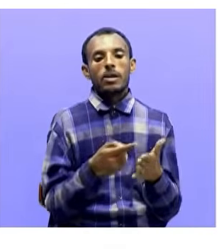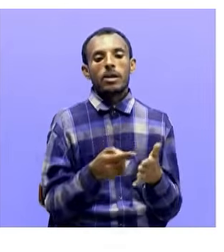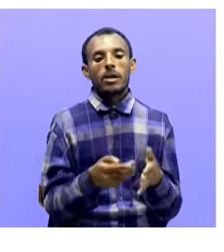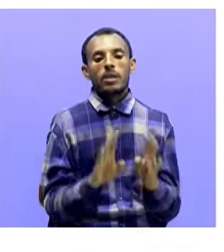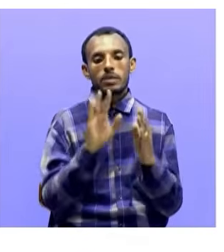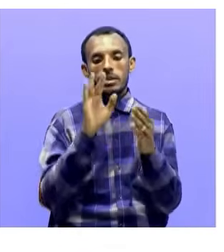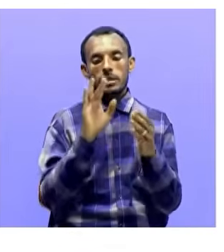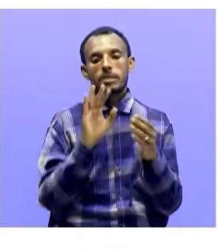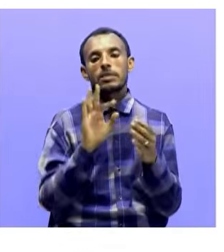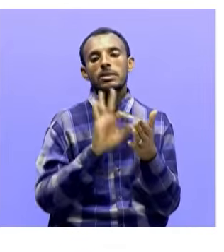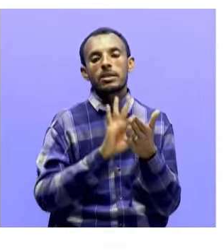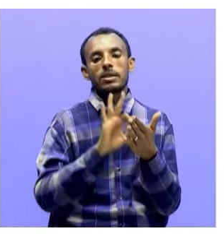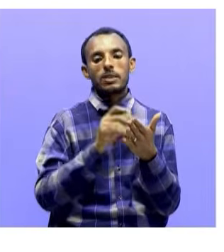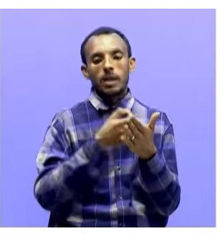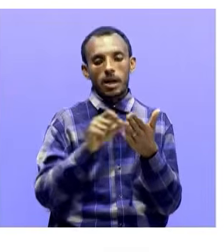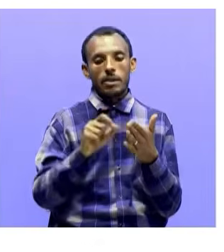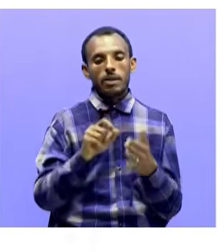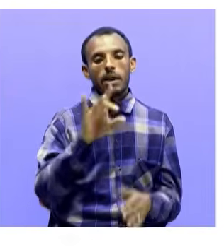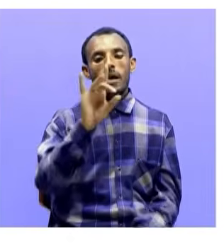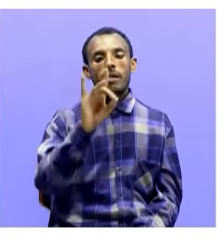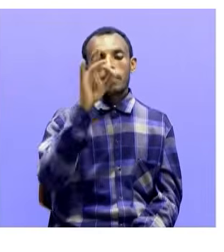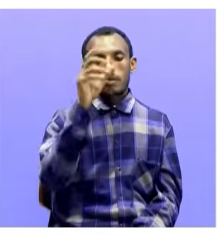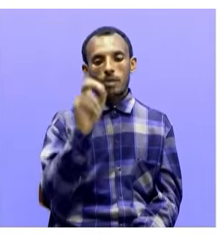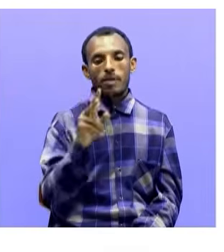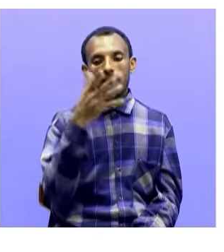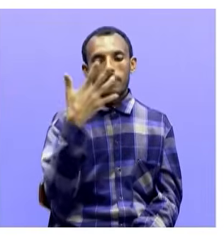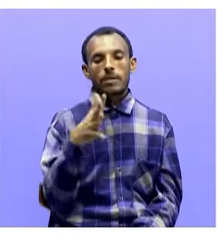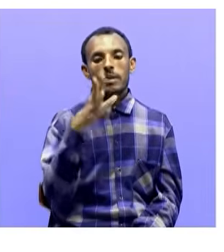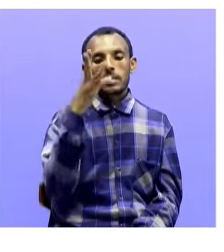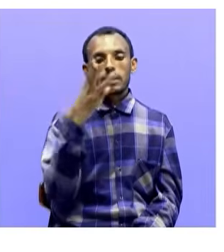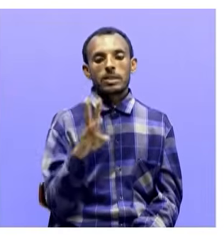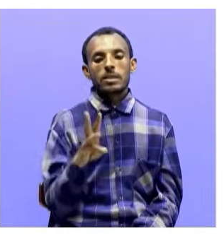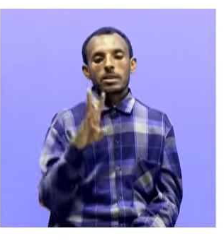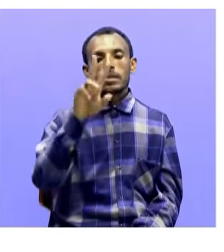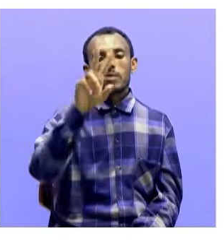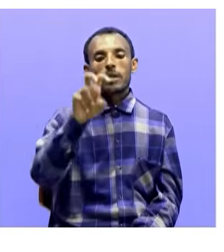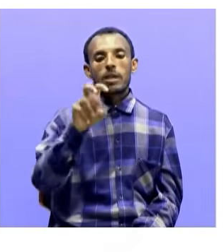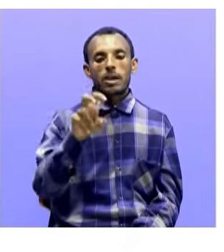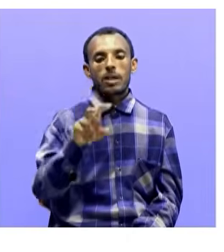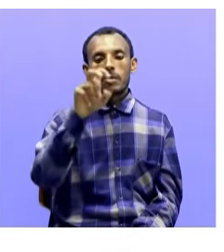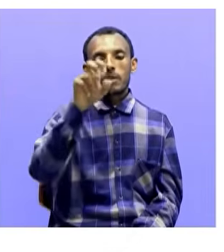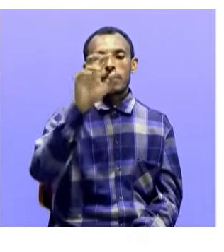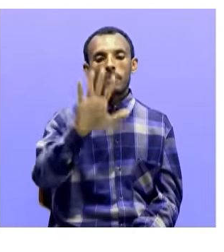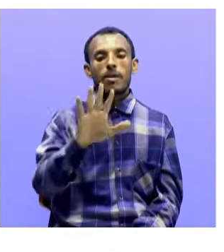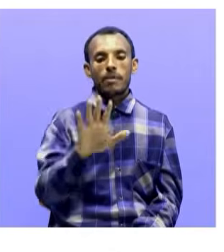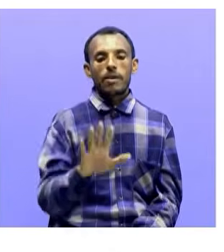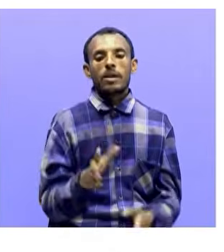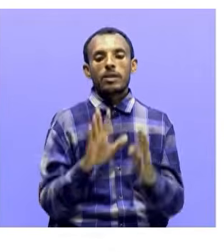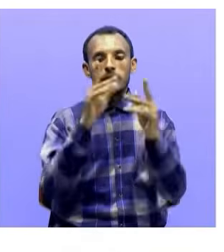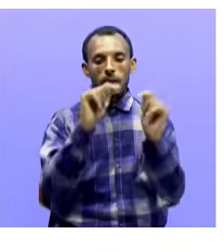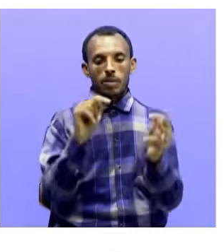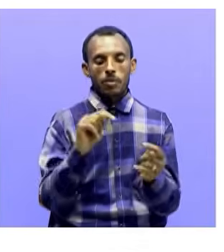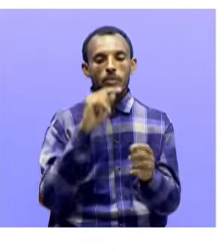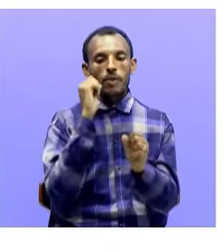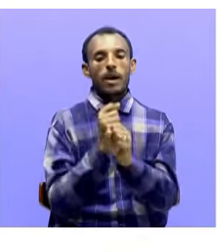the question again, 8, 12, 15, 16, 20, 25. Let's try to find